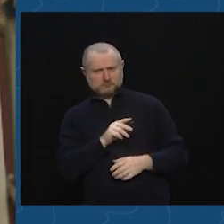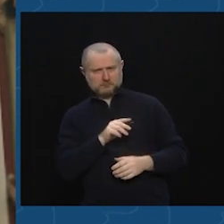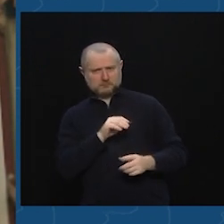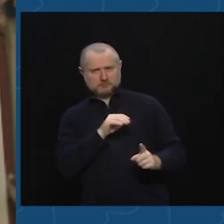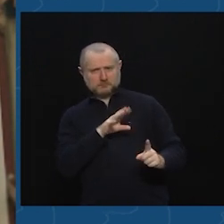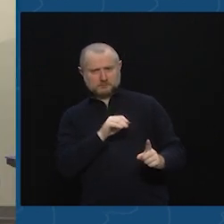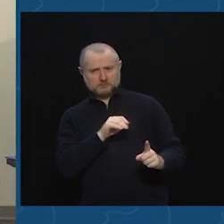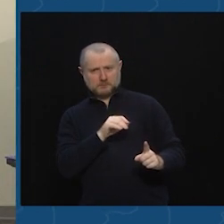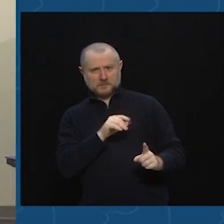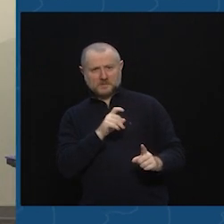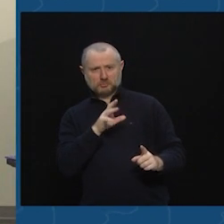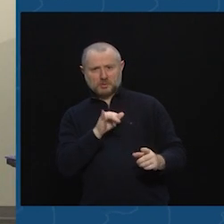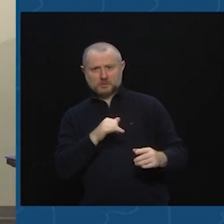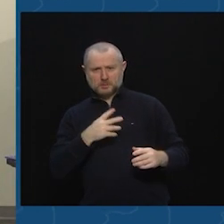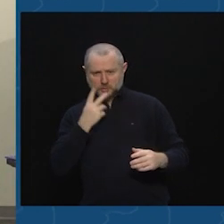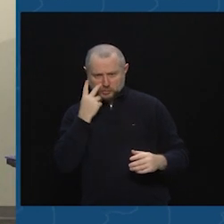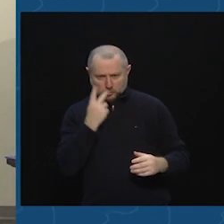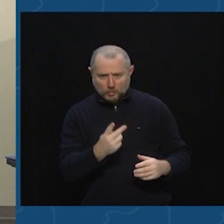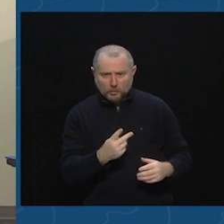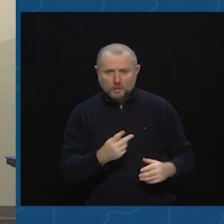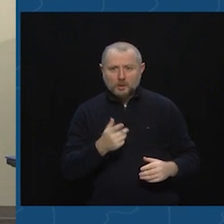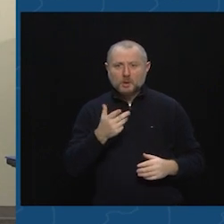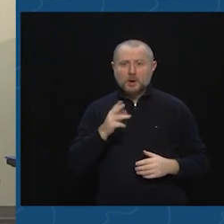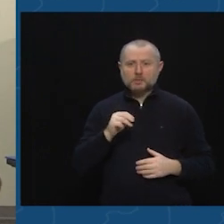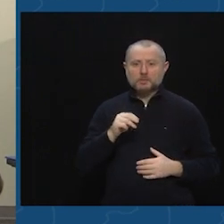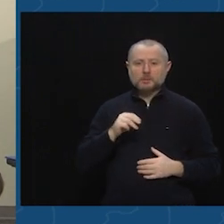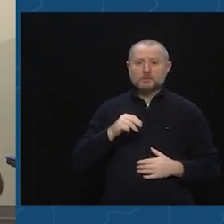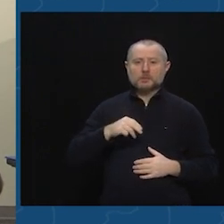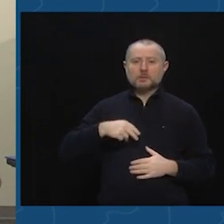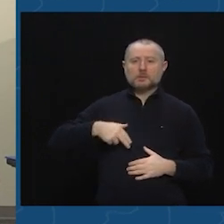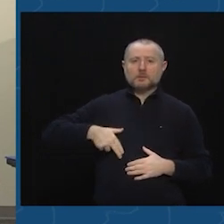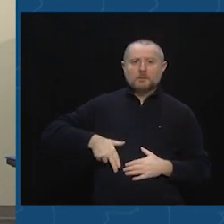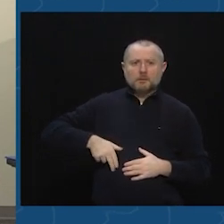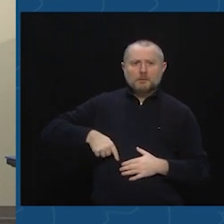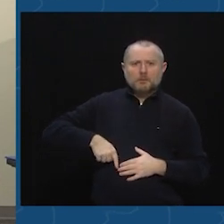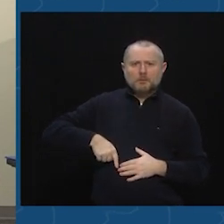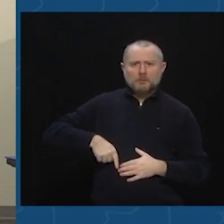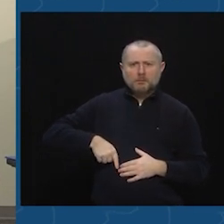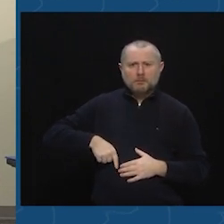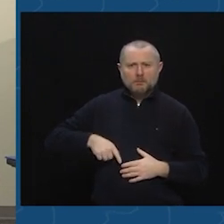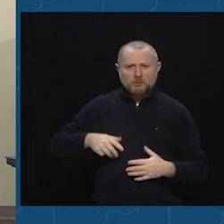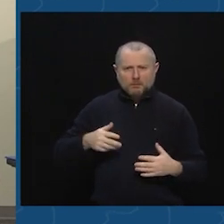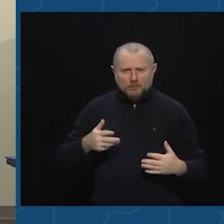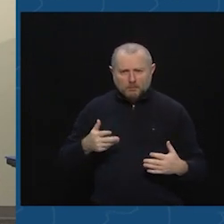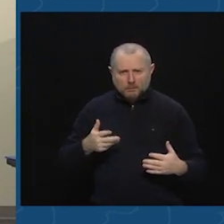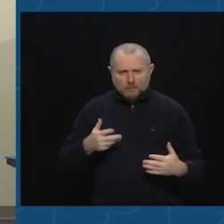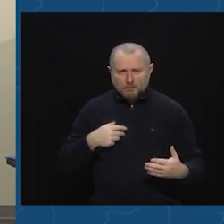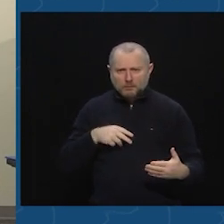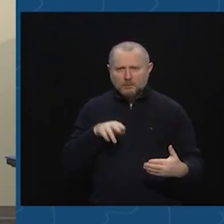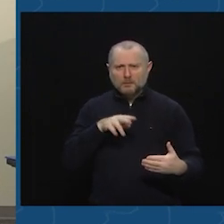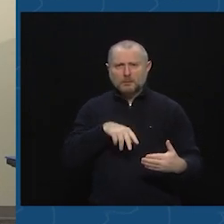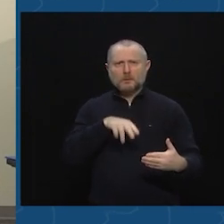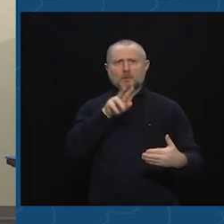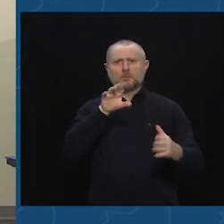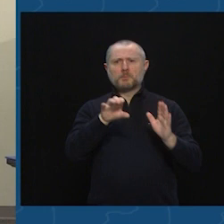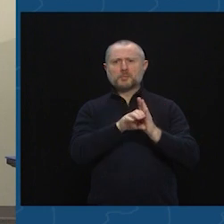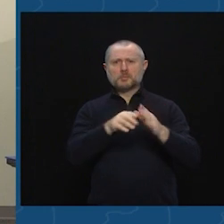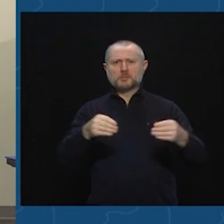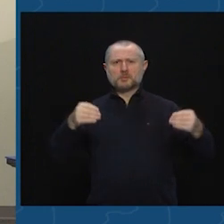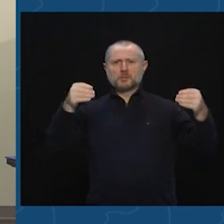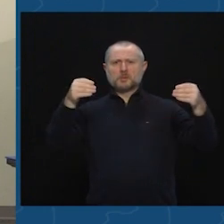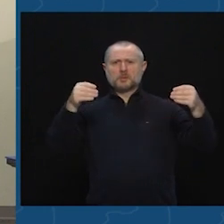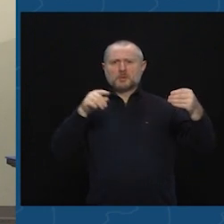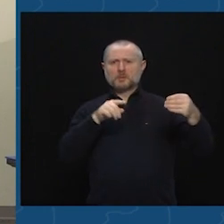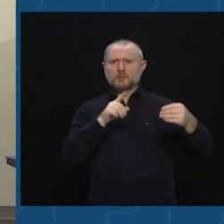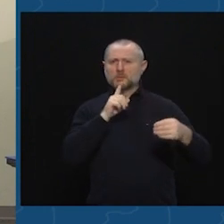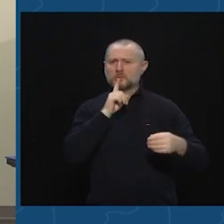firearm during the x-ray. We have normalized the carrying of guns